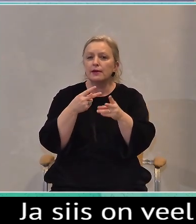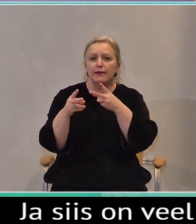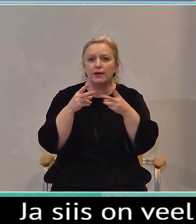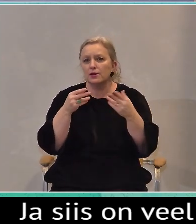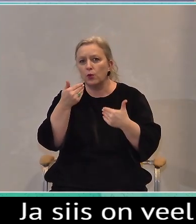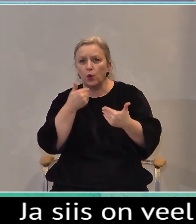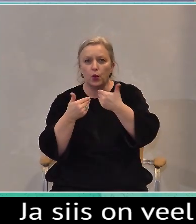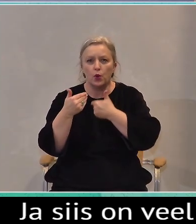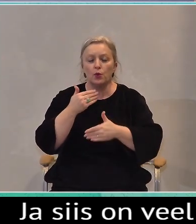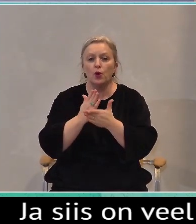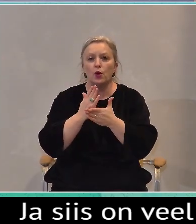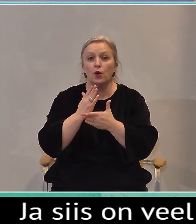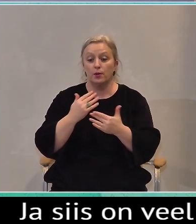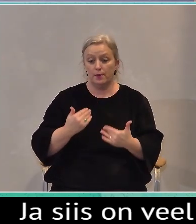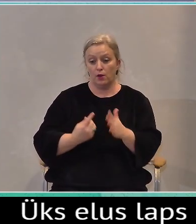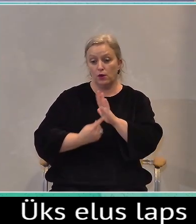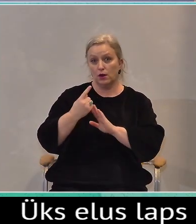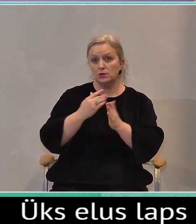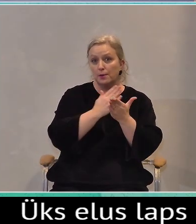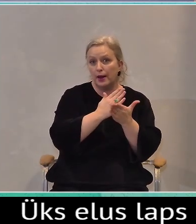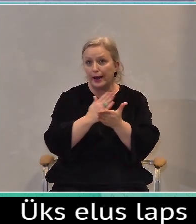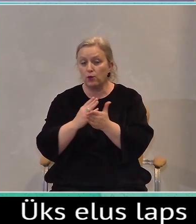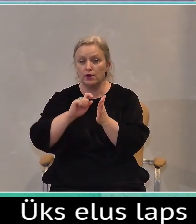We have also received numerous